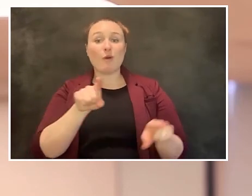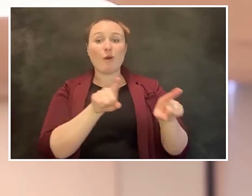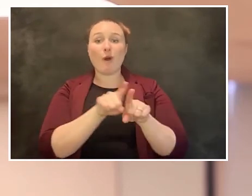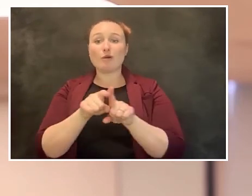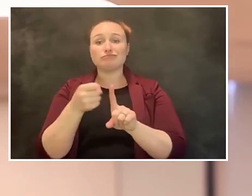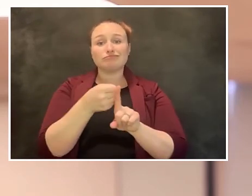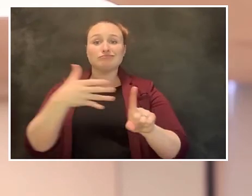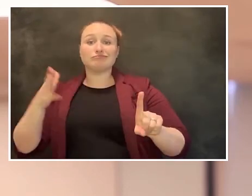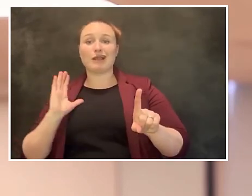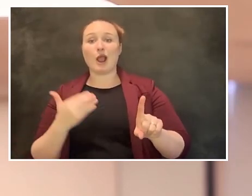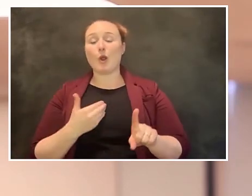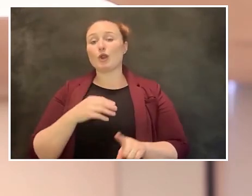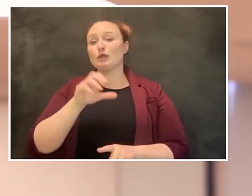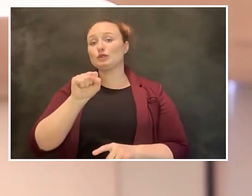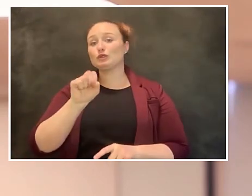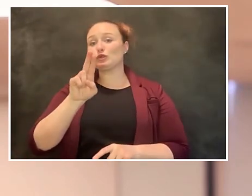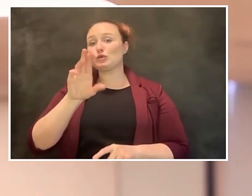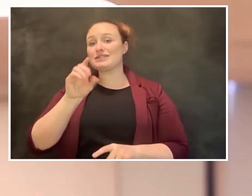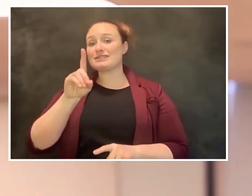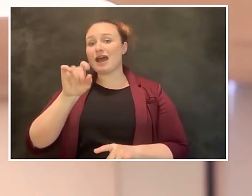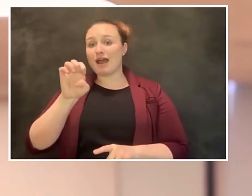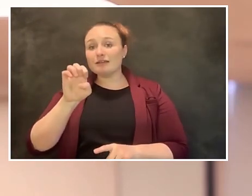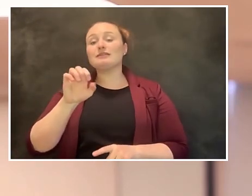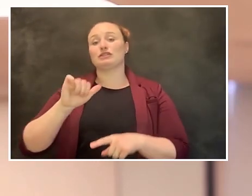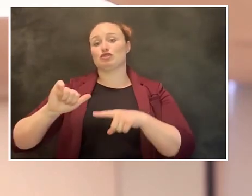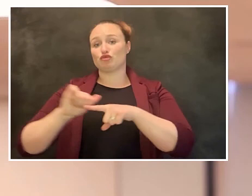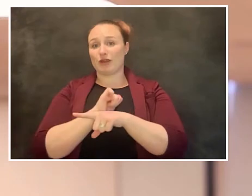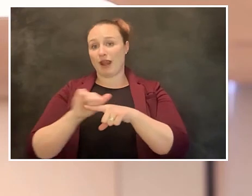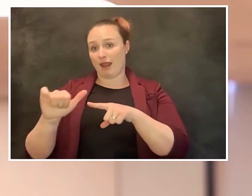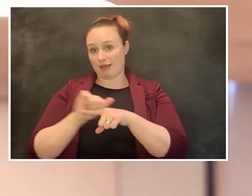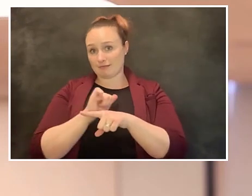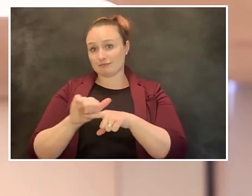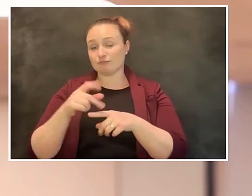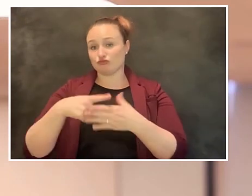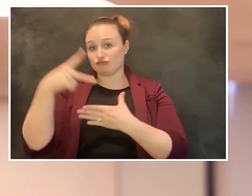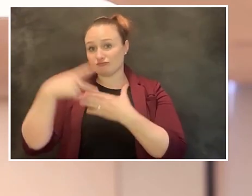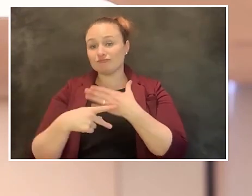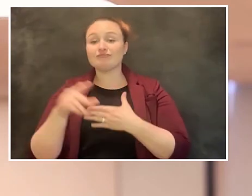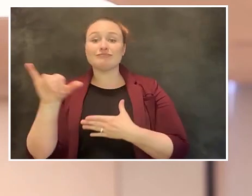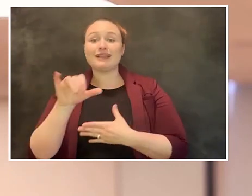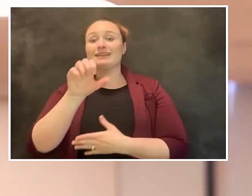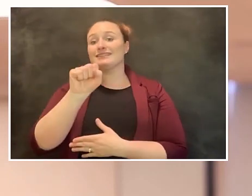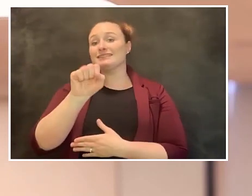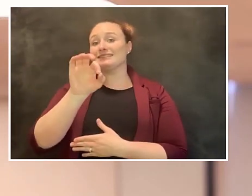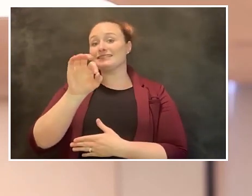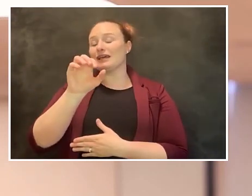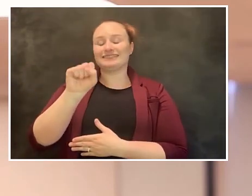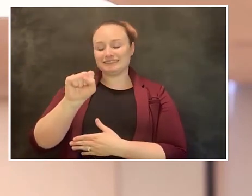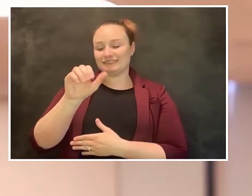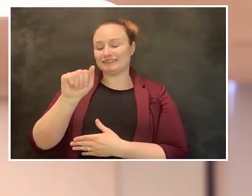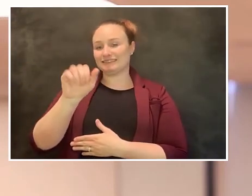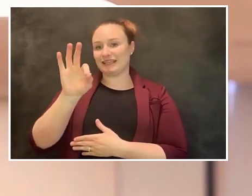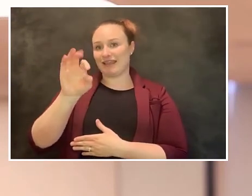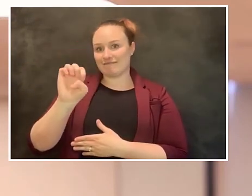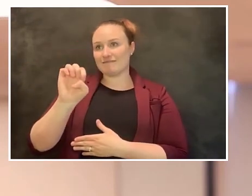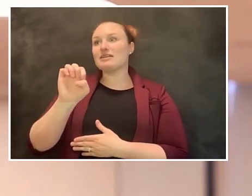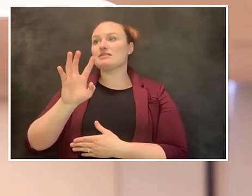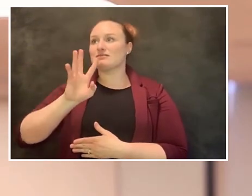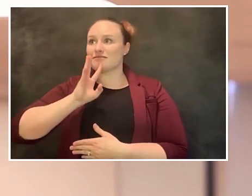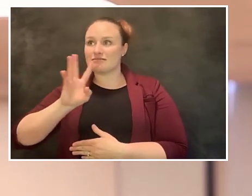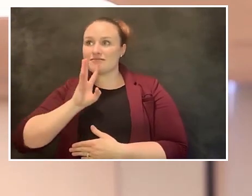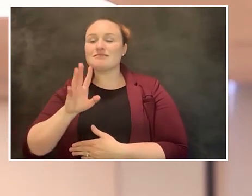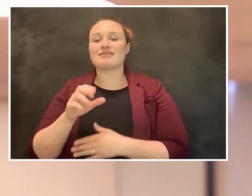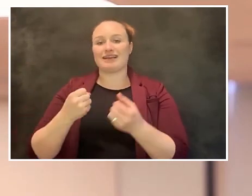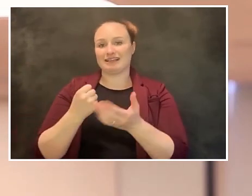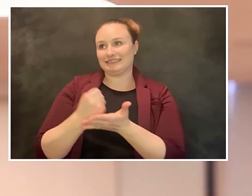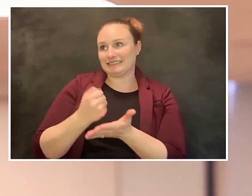expanded our suicide prevention gatekeeper trainings like Safe Talk, Assist, and mental health first aid. Social